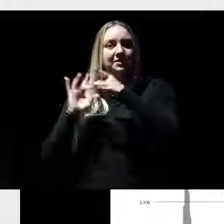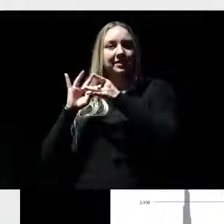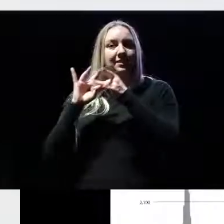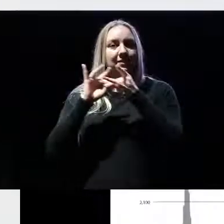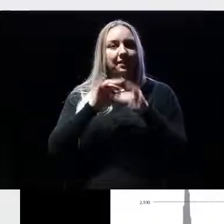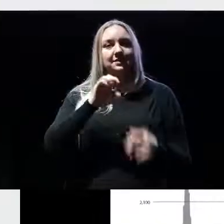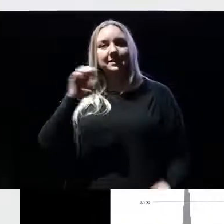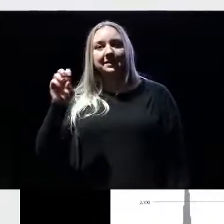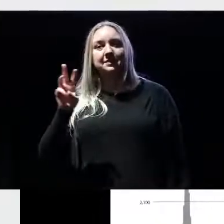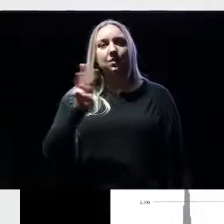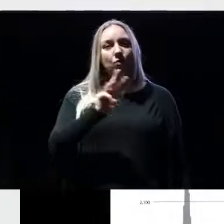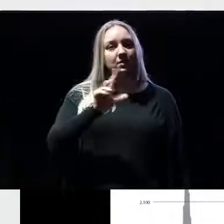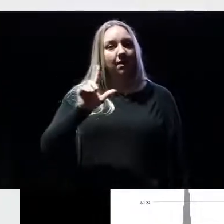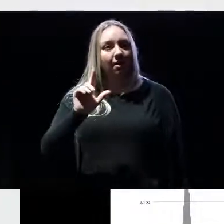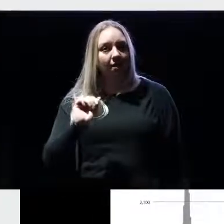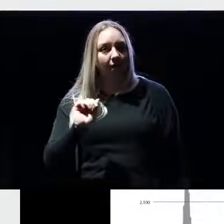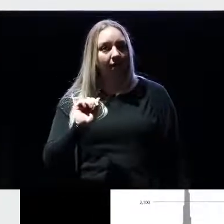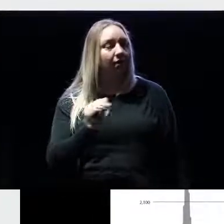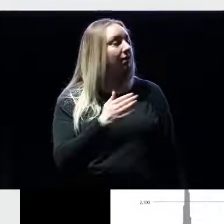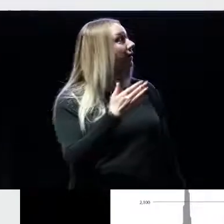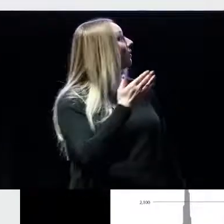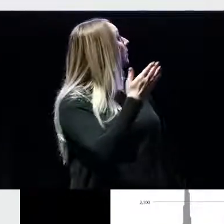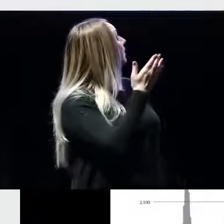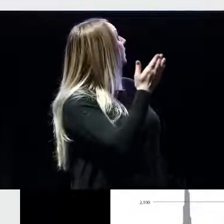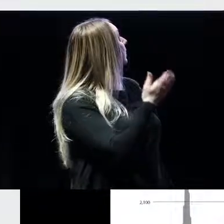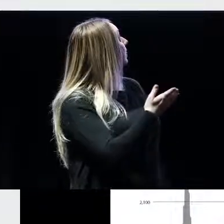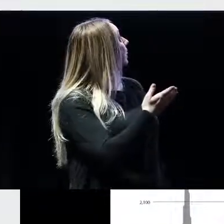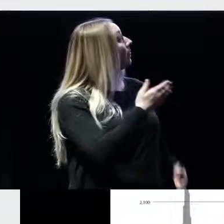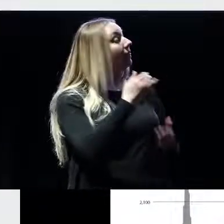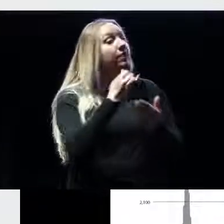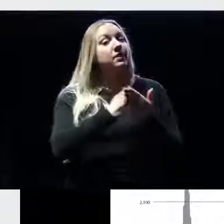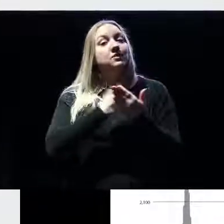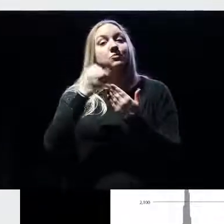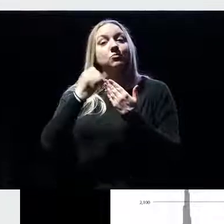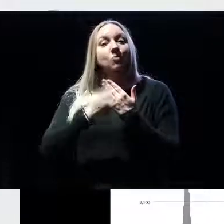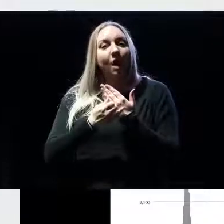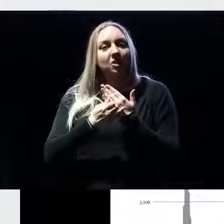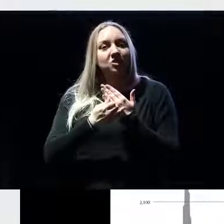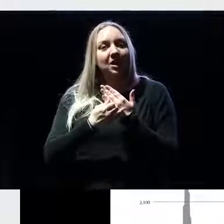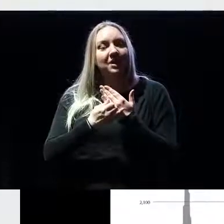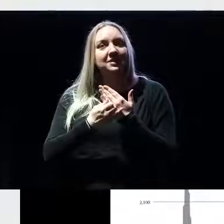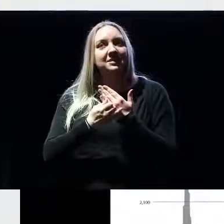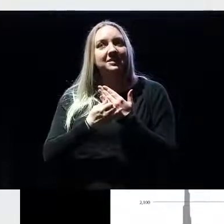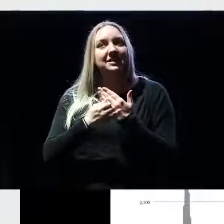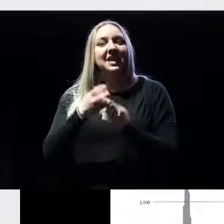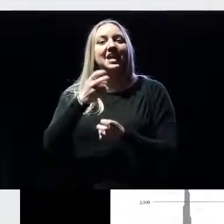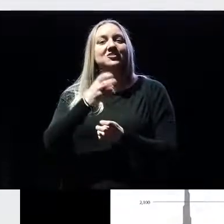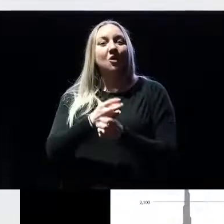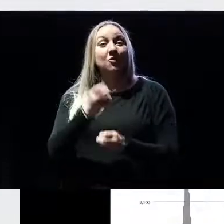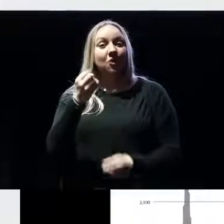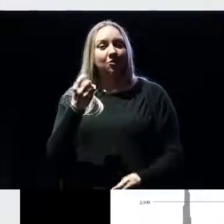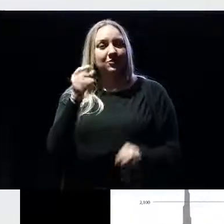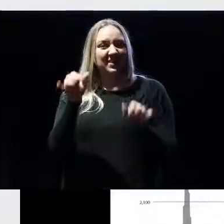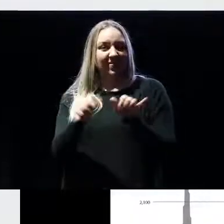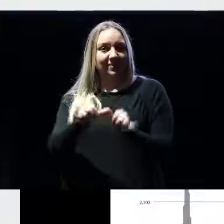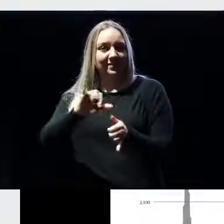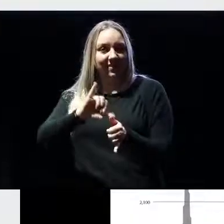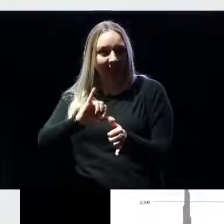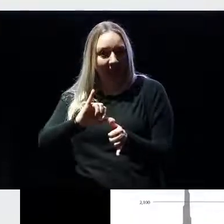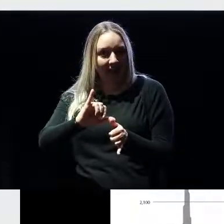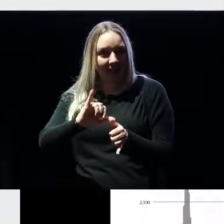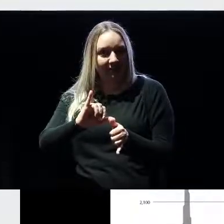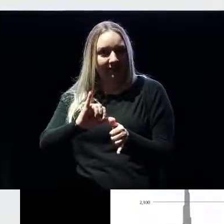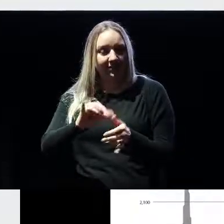west. This is a project that in many ways starts to blur, because of its scale, the relationship between building and